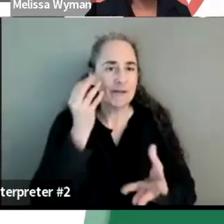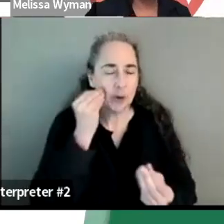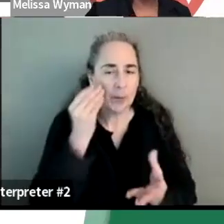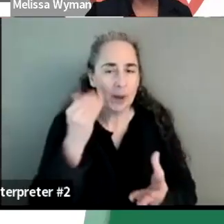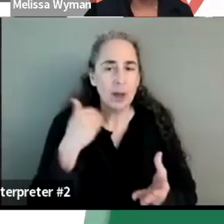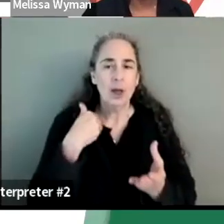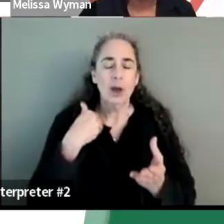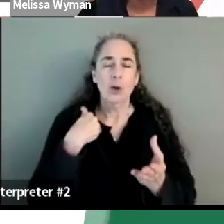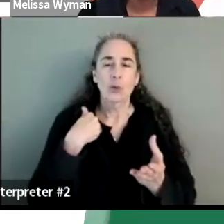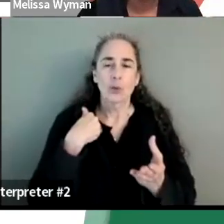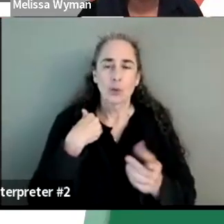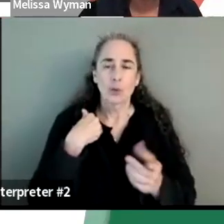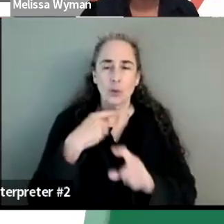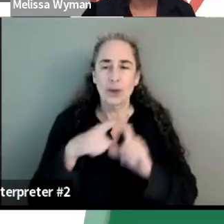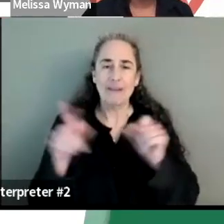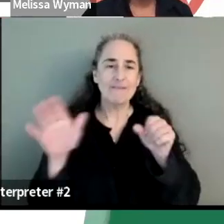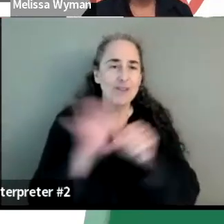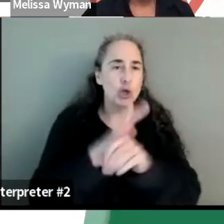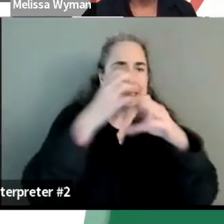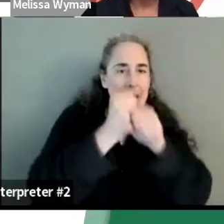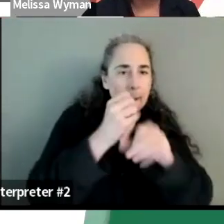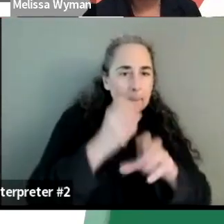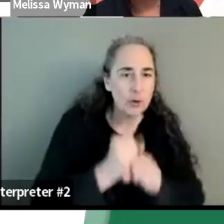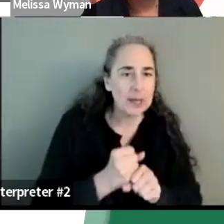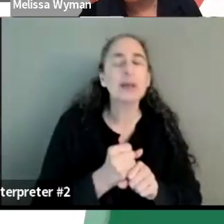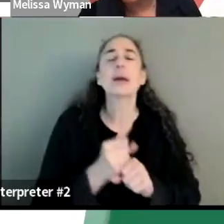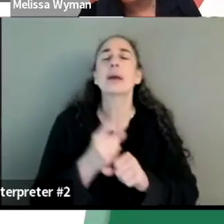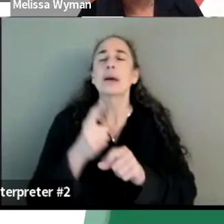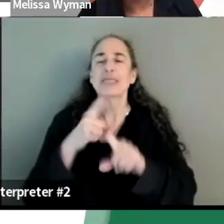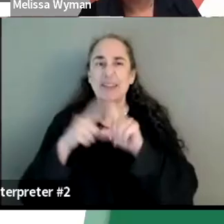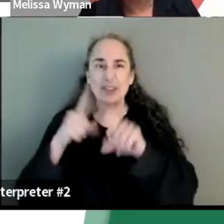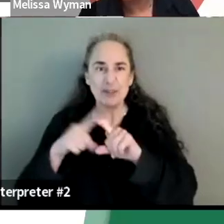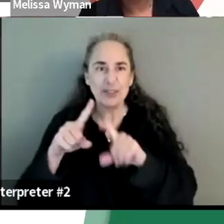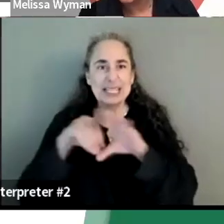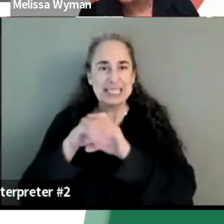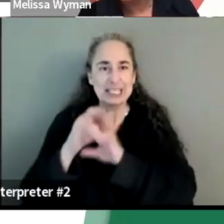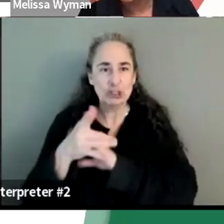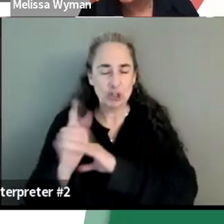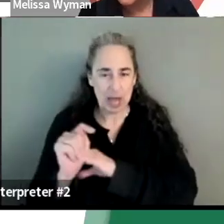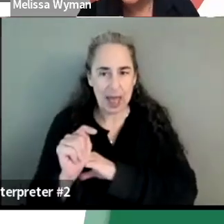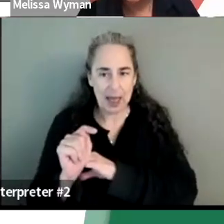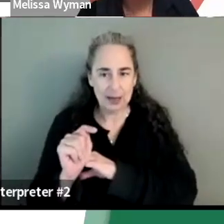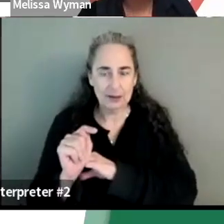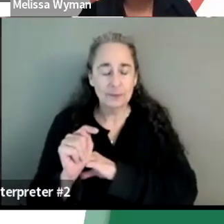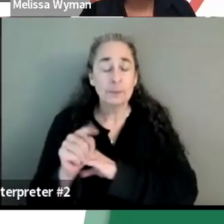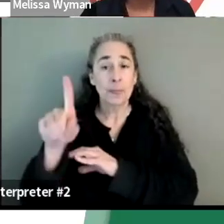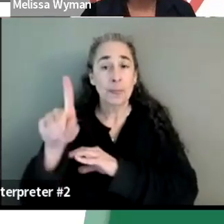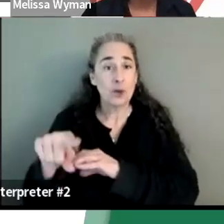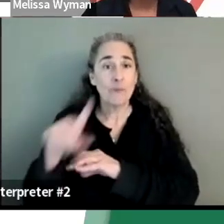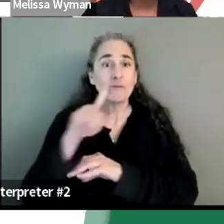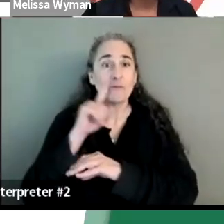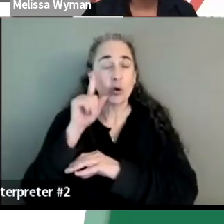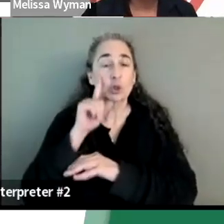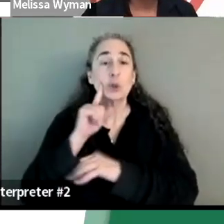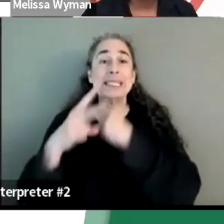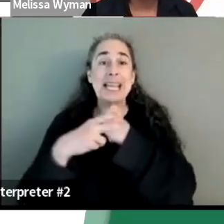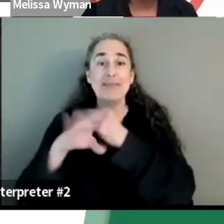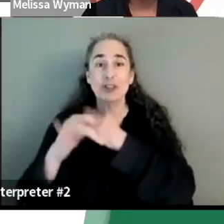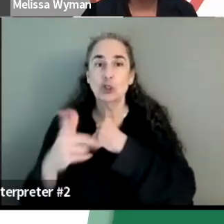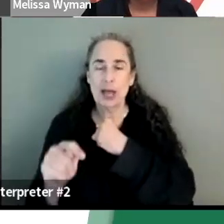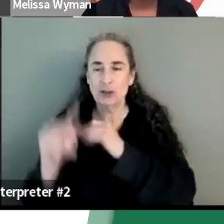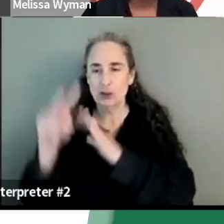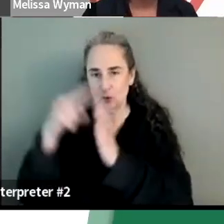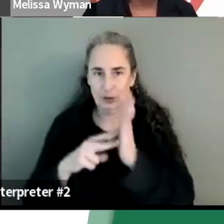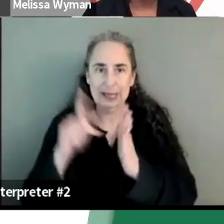We have takeaways, we have a full summary. So you all are going way and beyond. So definitely